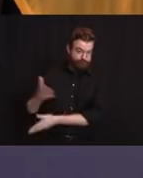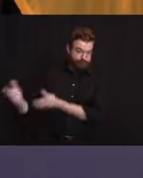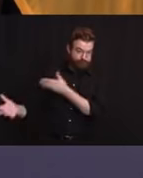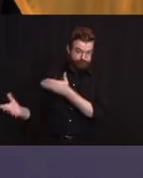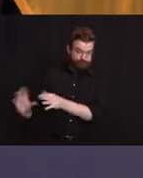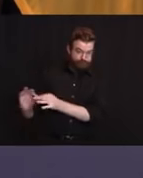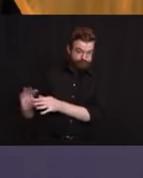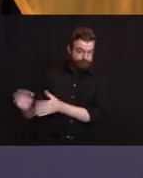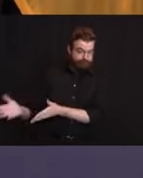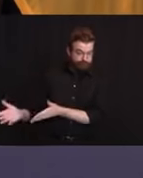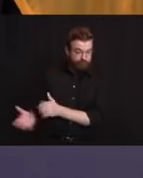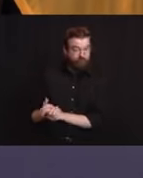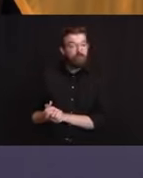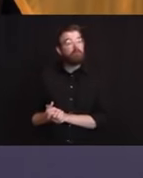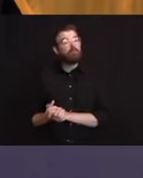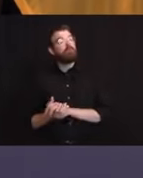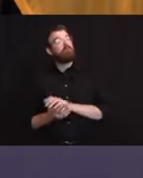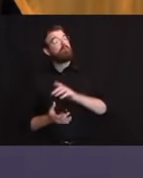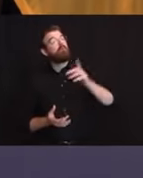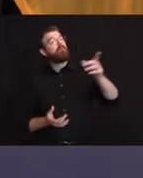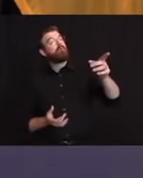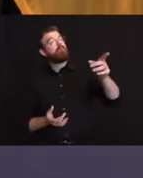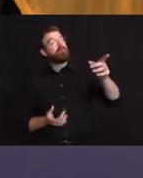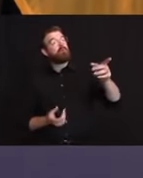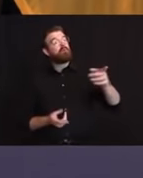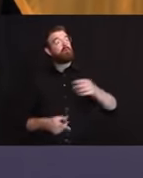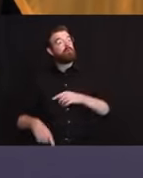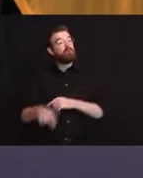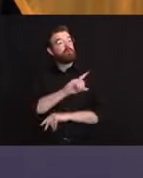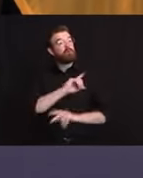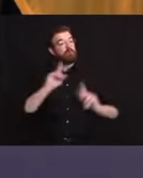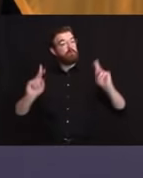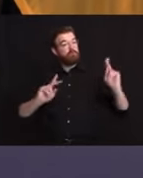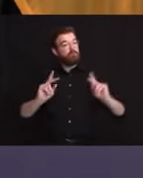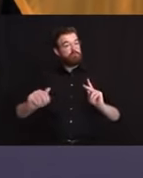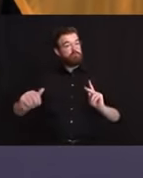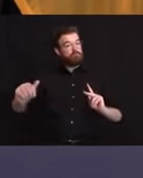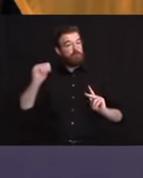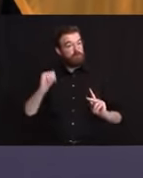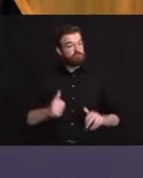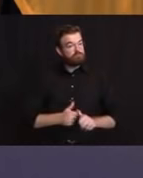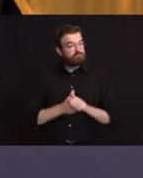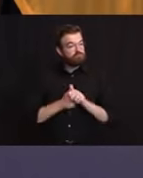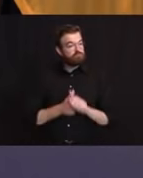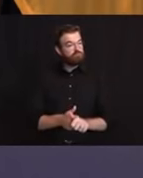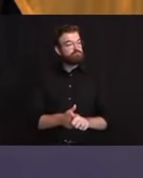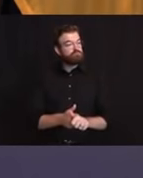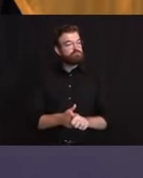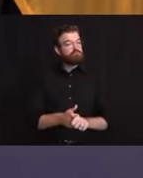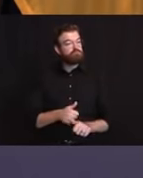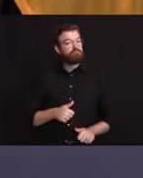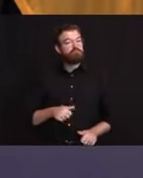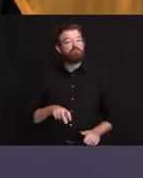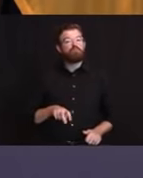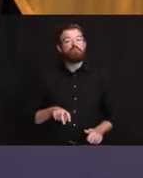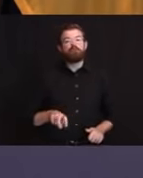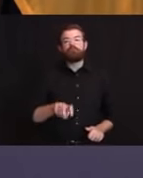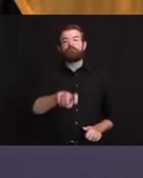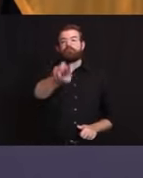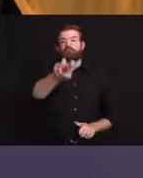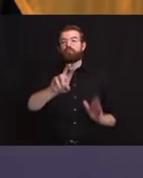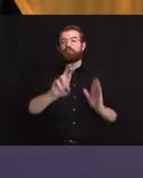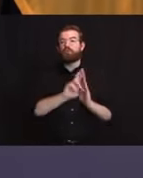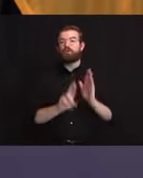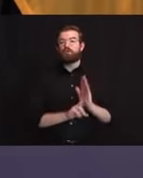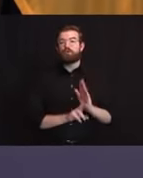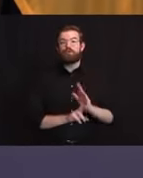him. Summons, direct edict. Matt Placken is here. He can add to that. She has a lot of weapons at her disposal. I don't know that you've